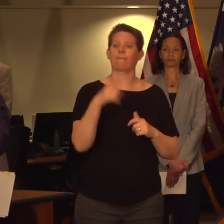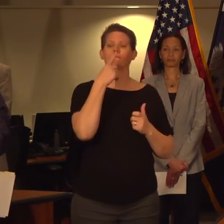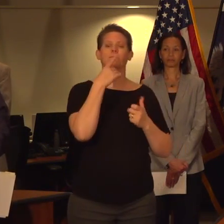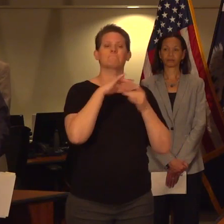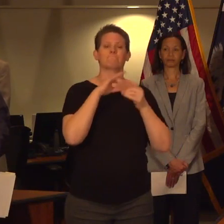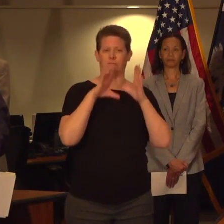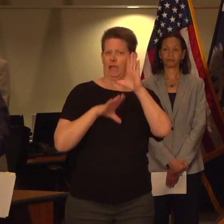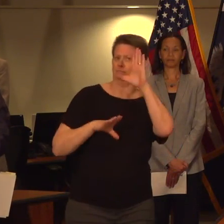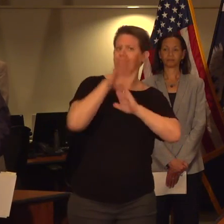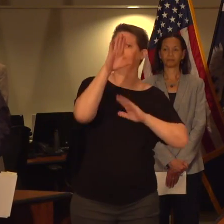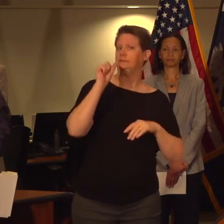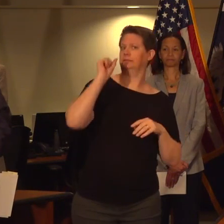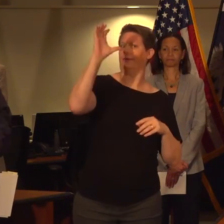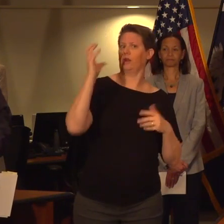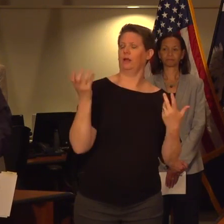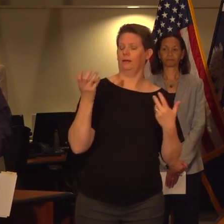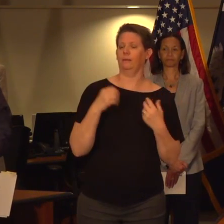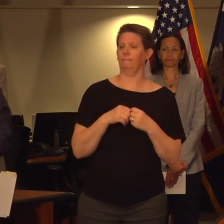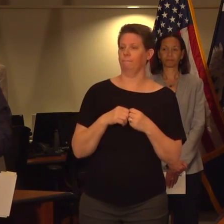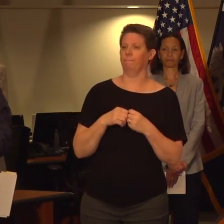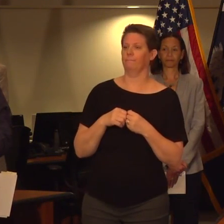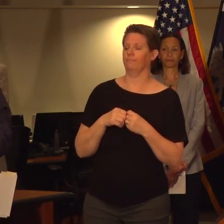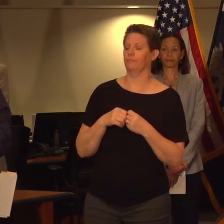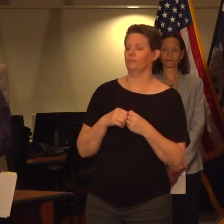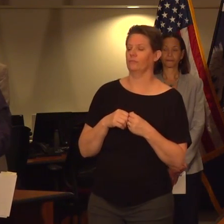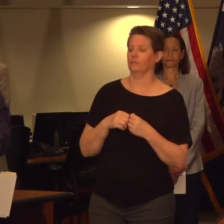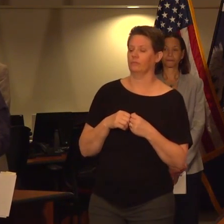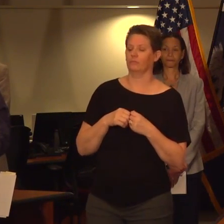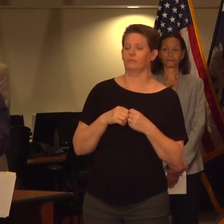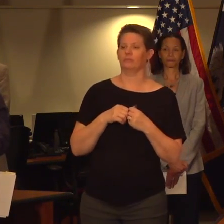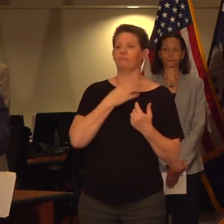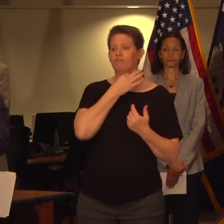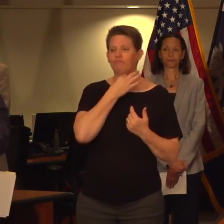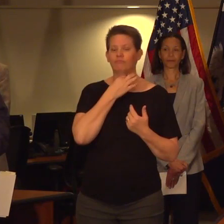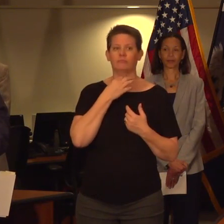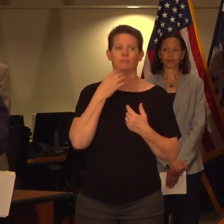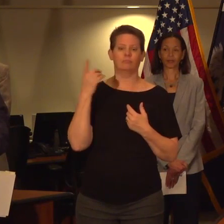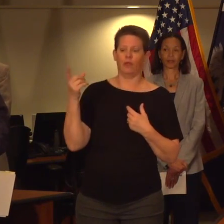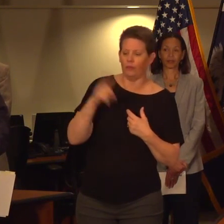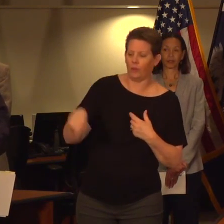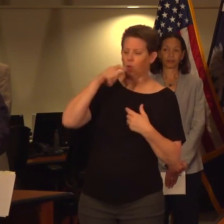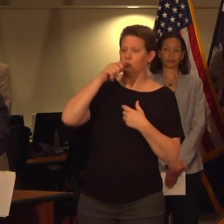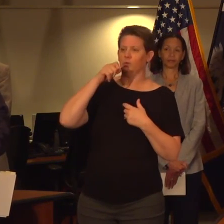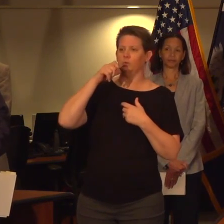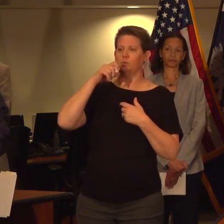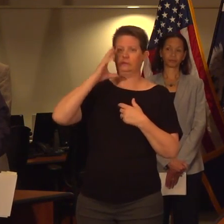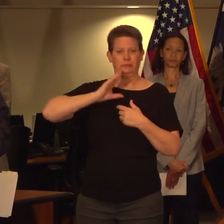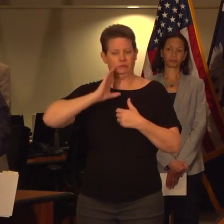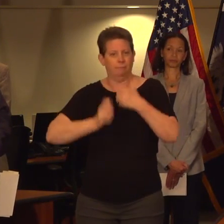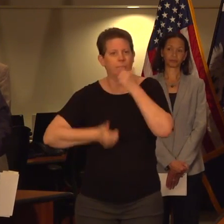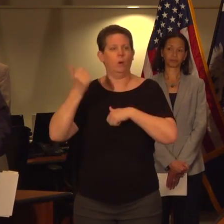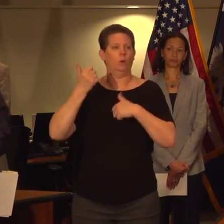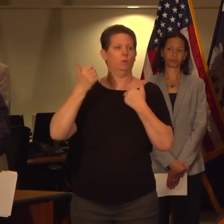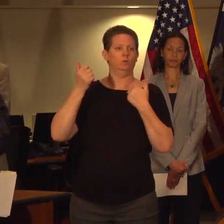South Carolina. We're thinking for those groups that are hardest hit, such as minorities and the African American